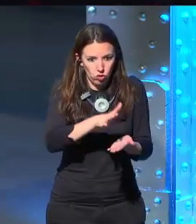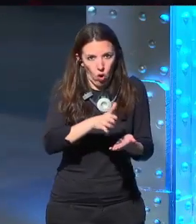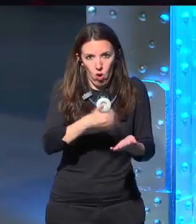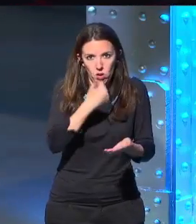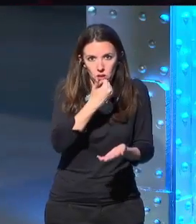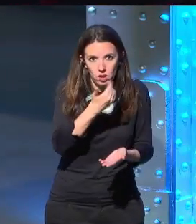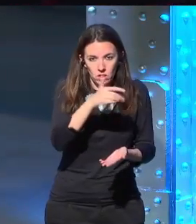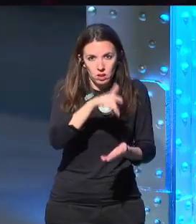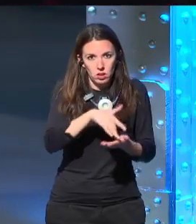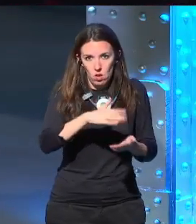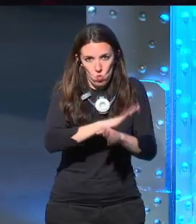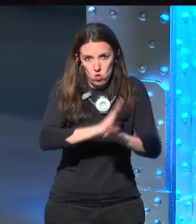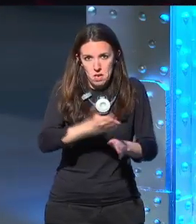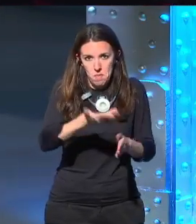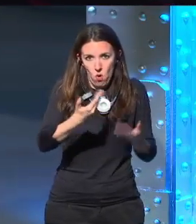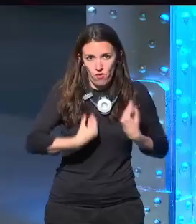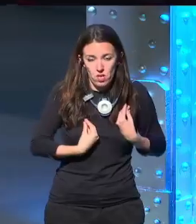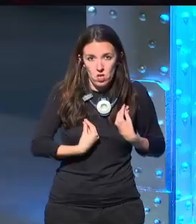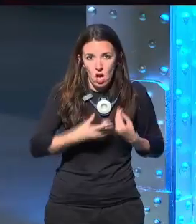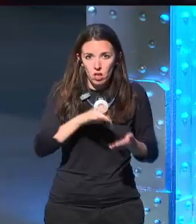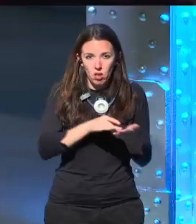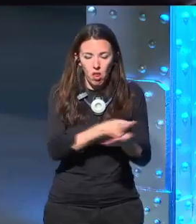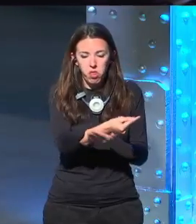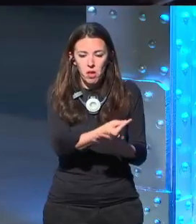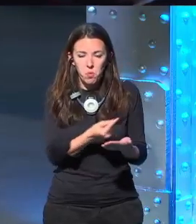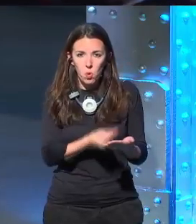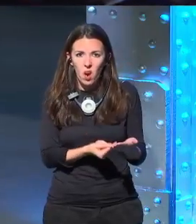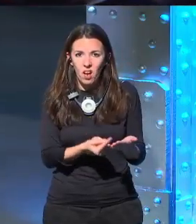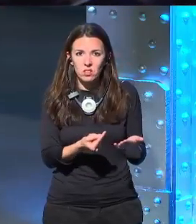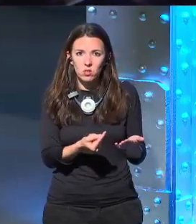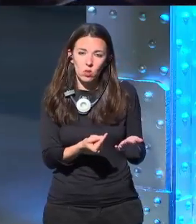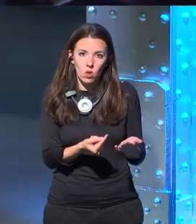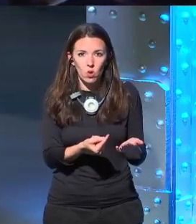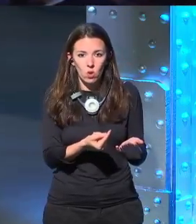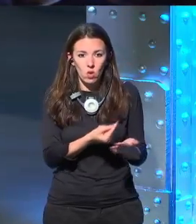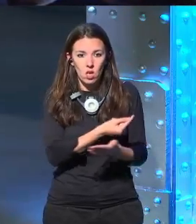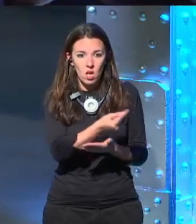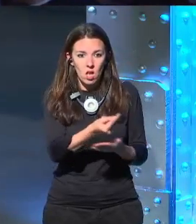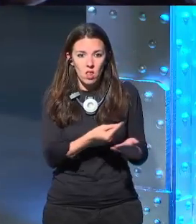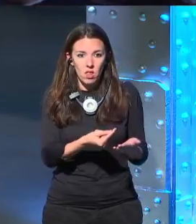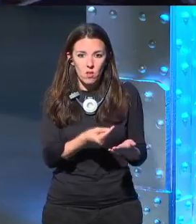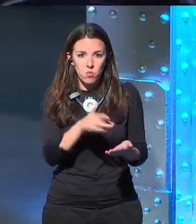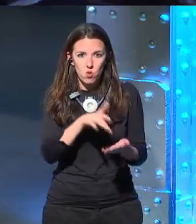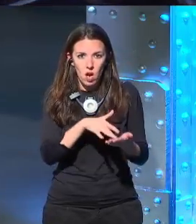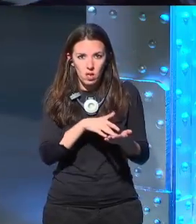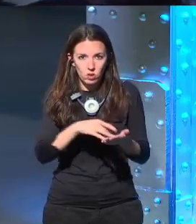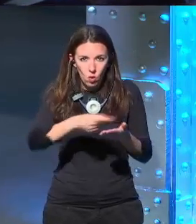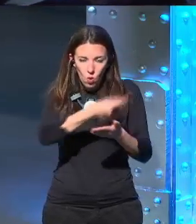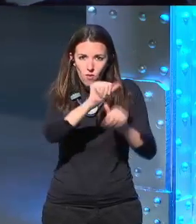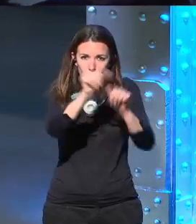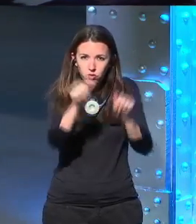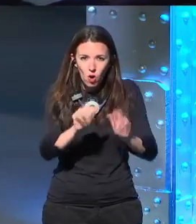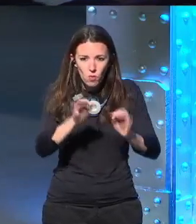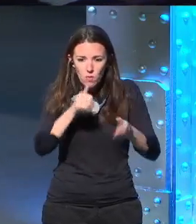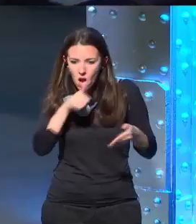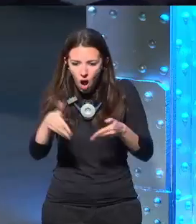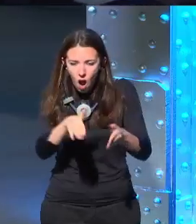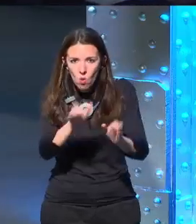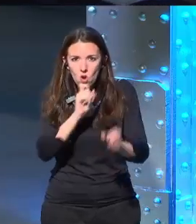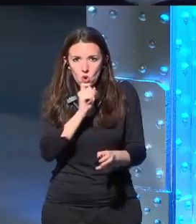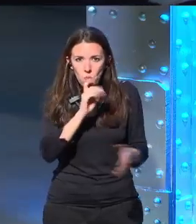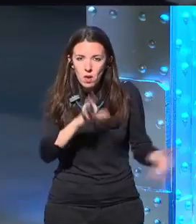drawing curls and swirls and making stabs at the mathematics of it, because he's always trying to feel the